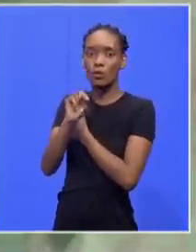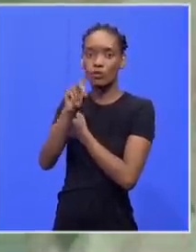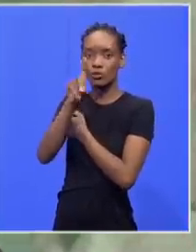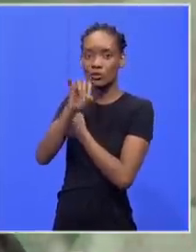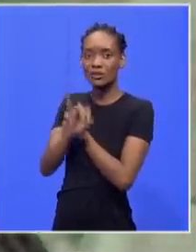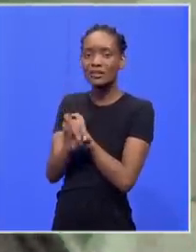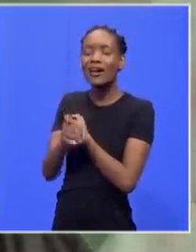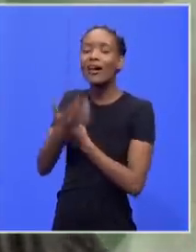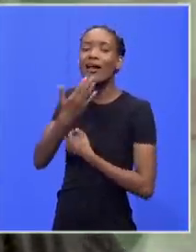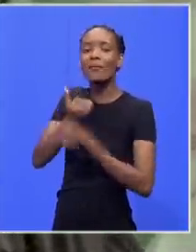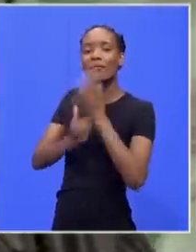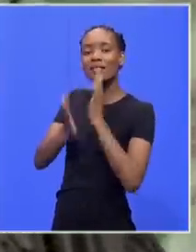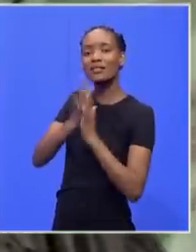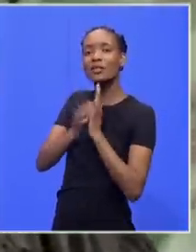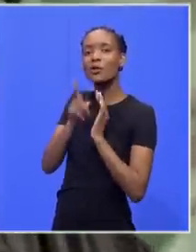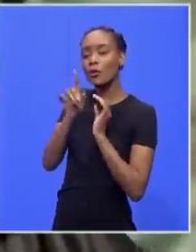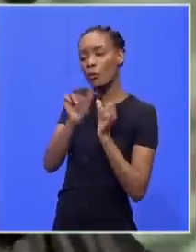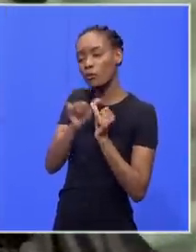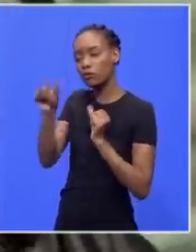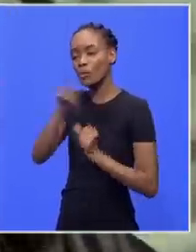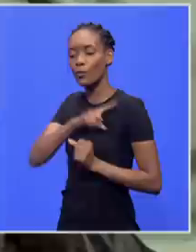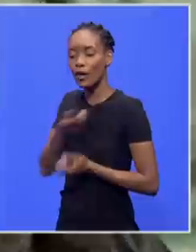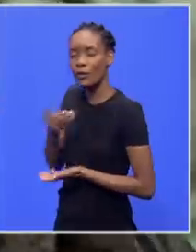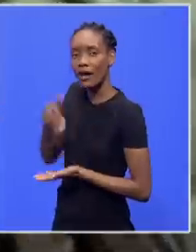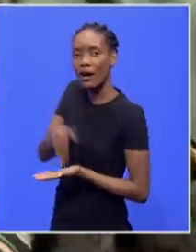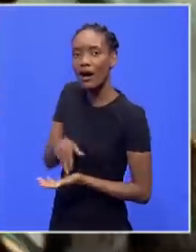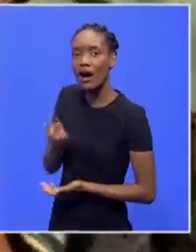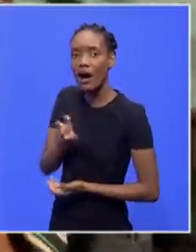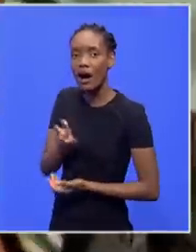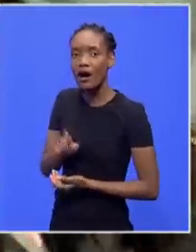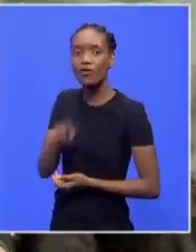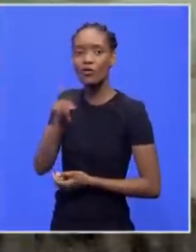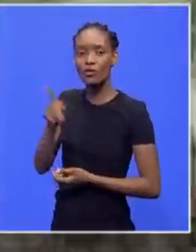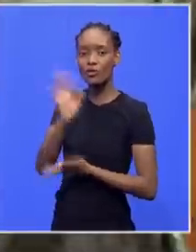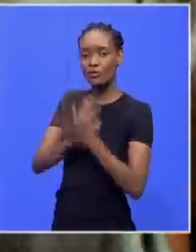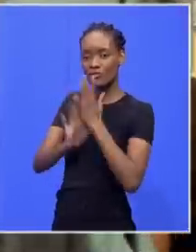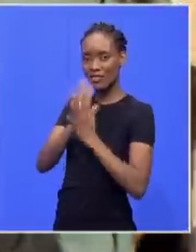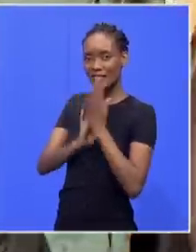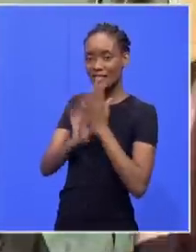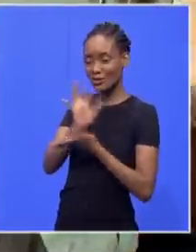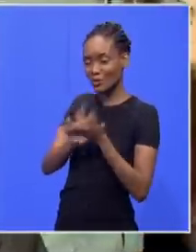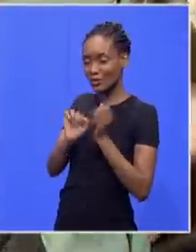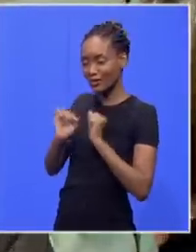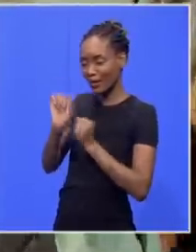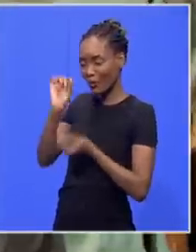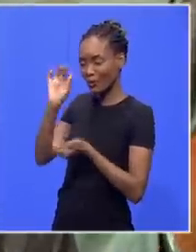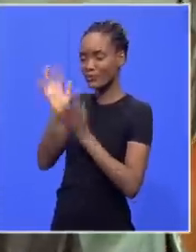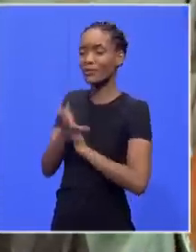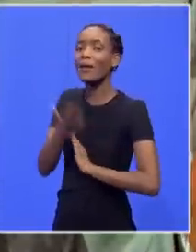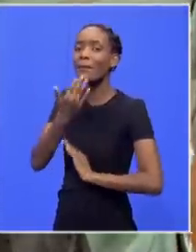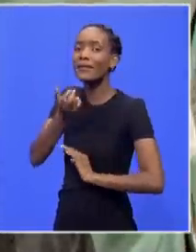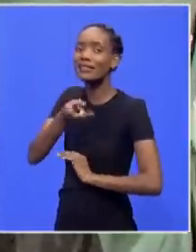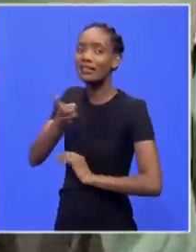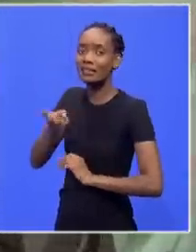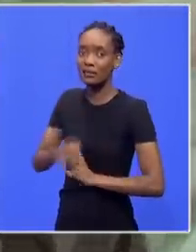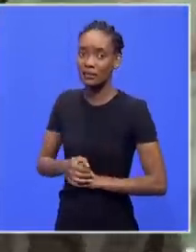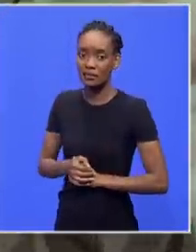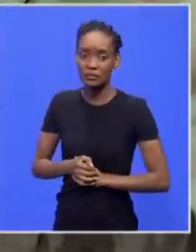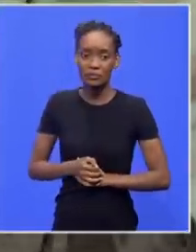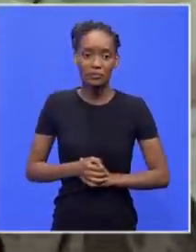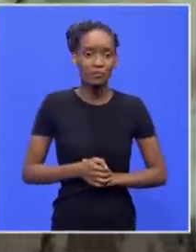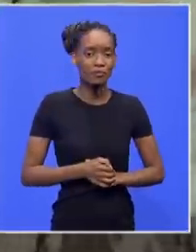why you ran from Burundi and how you arrived here. You told me a very traumatic story. Yes. Just repeat that for me. I leaving to my